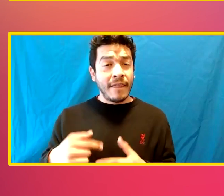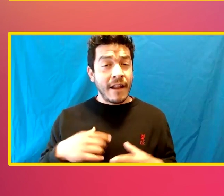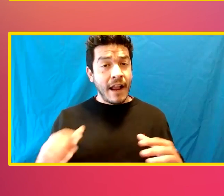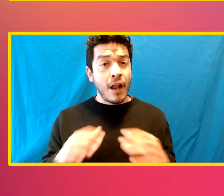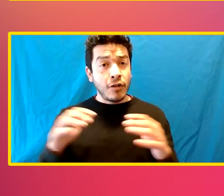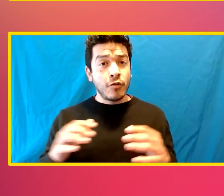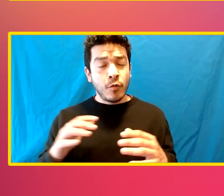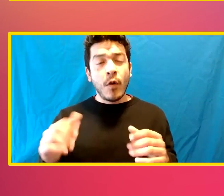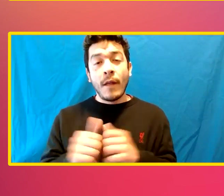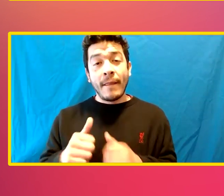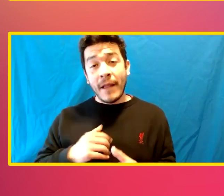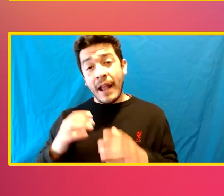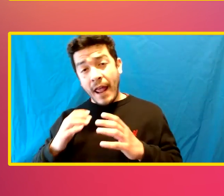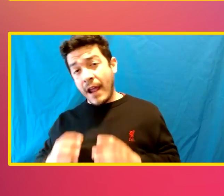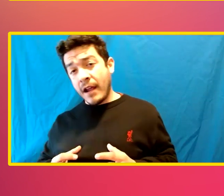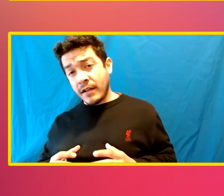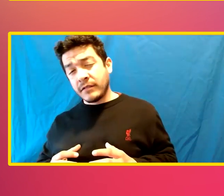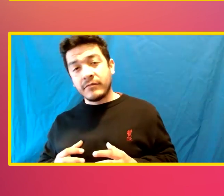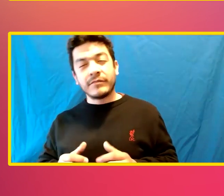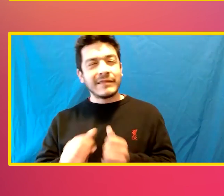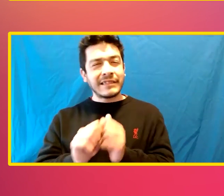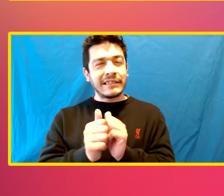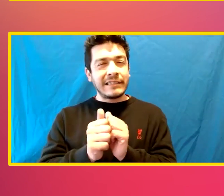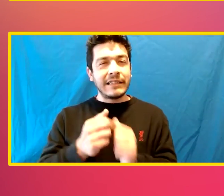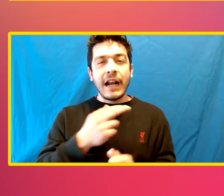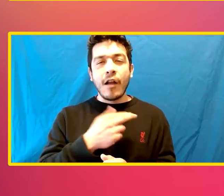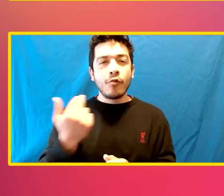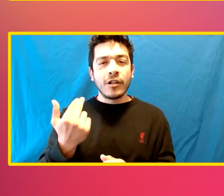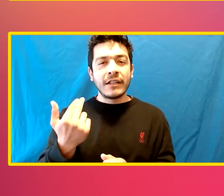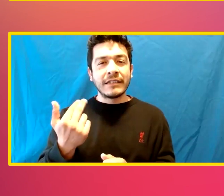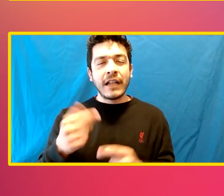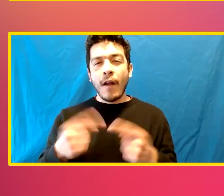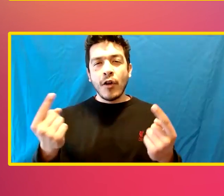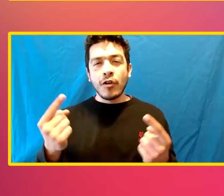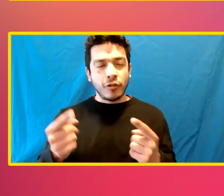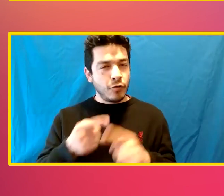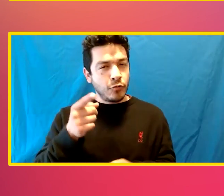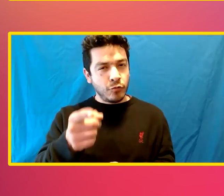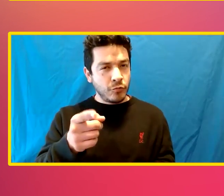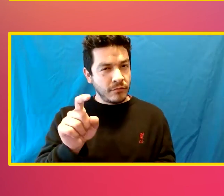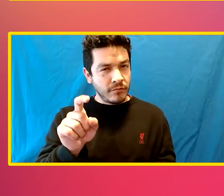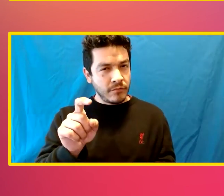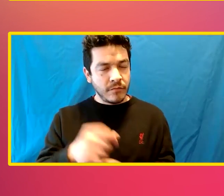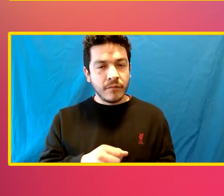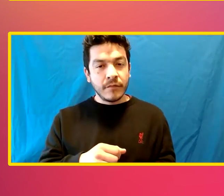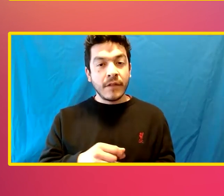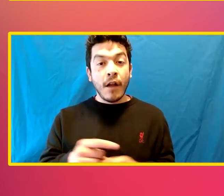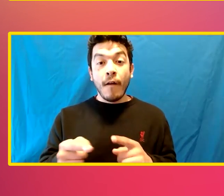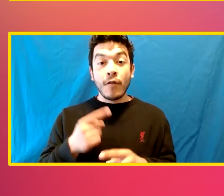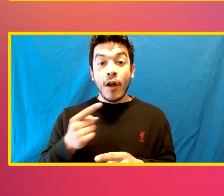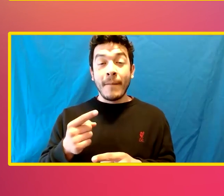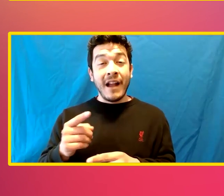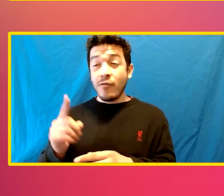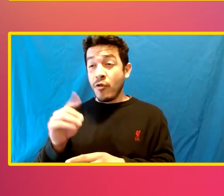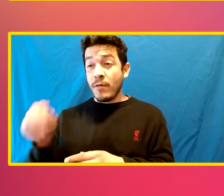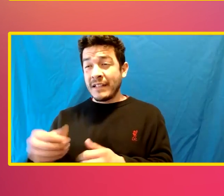exercise with my clients is how risk averse are you? Okay, so it's Mm. from completely